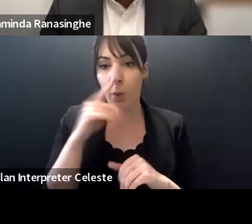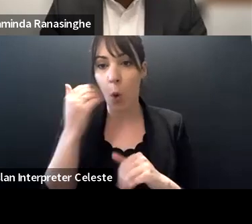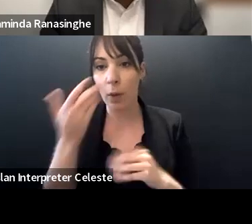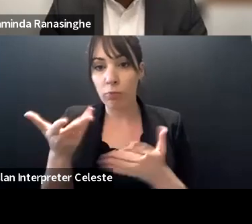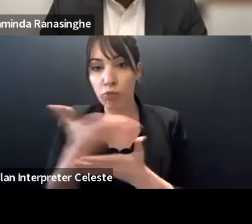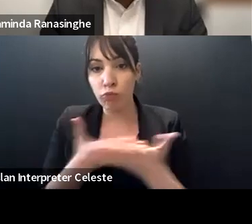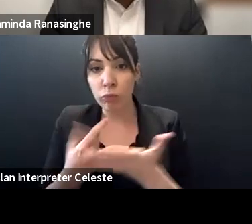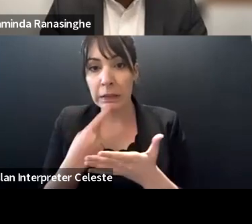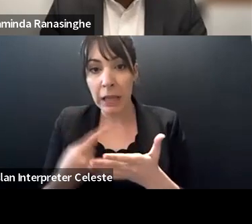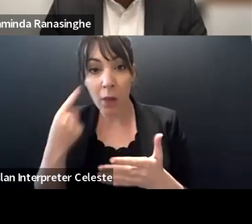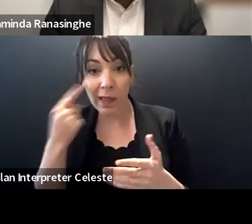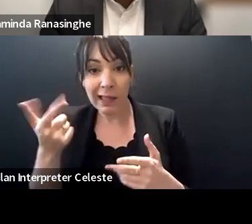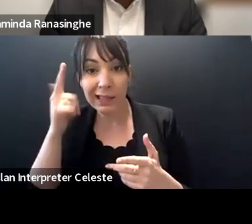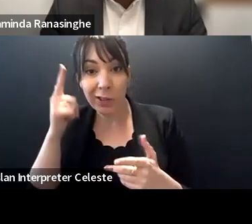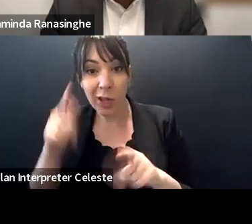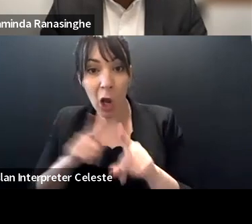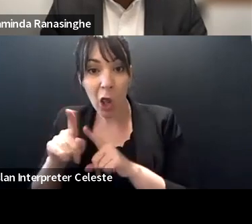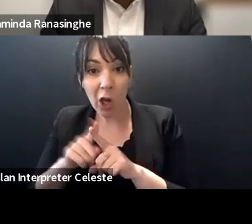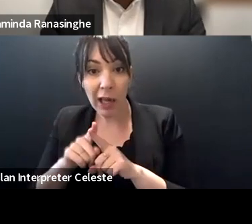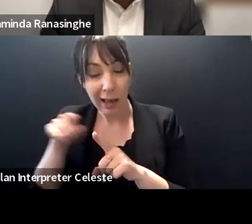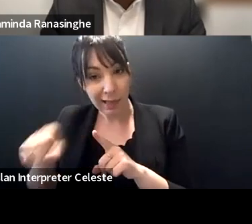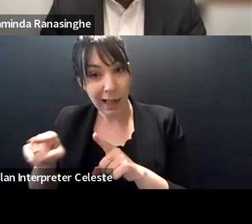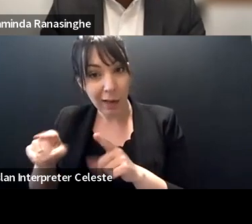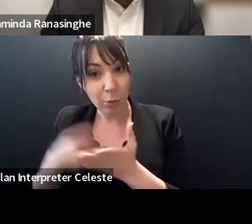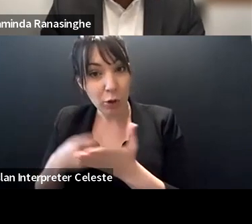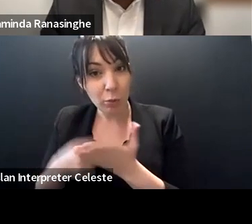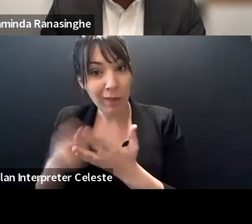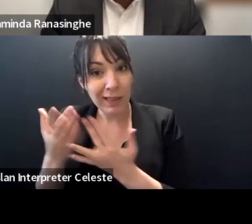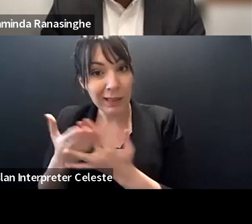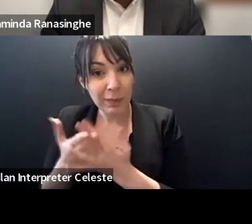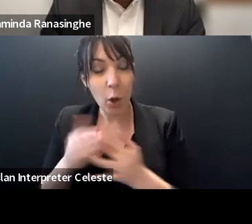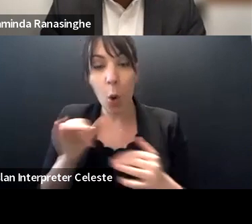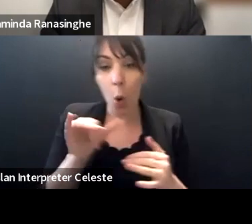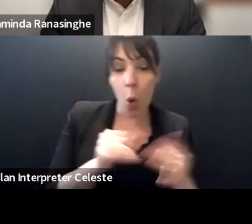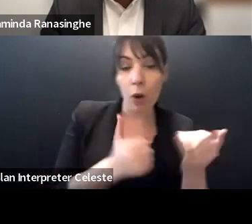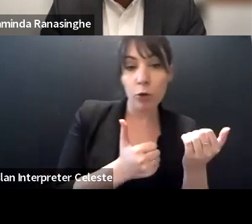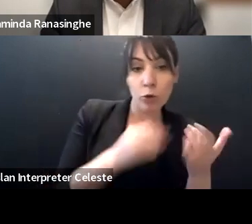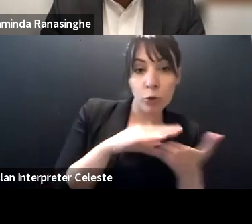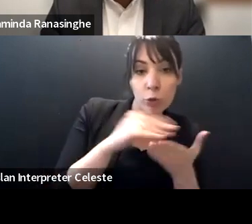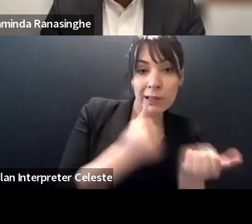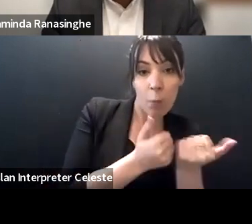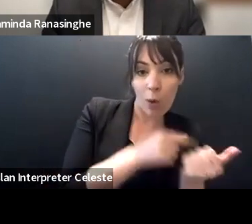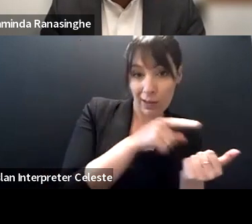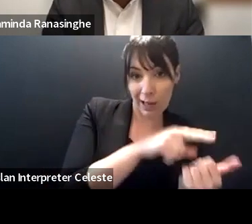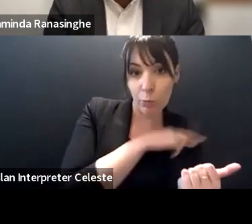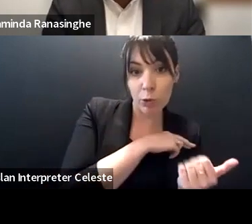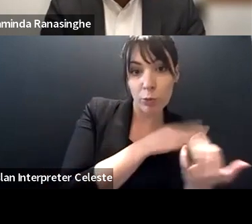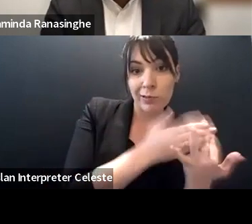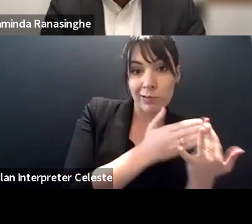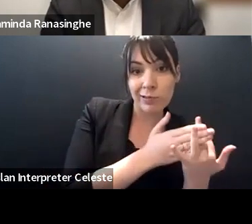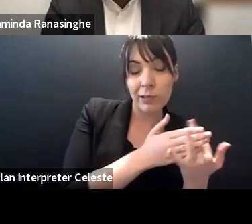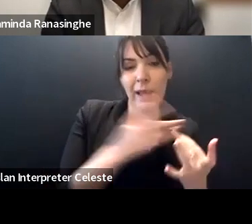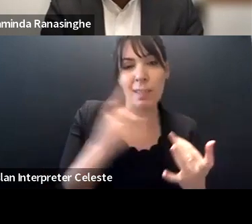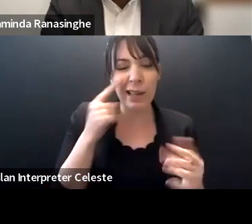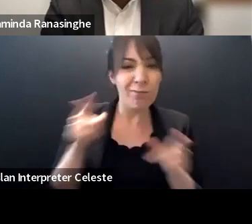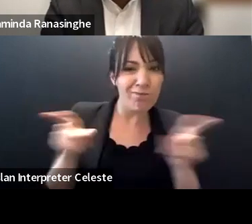learning accessibility, or does it sit with the student support side? No, it sits with everybody. There's room in the middle. But unfortunately, most institutions'